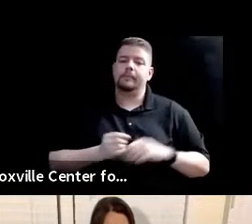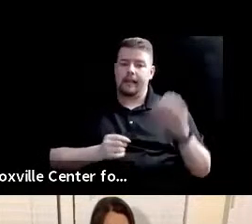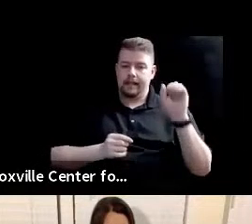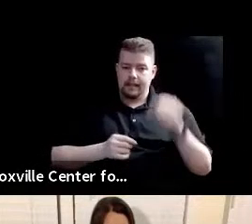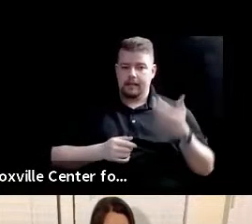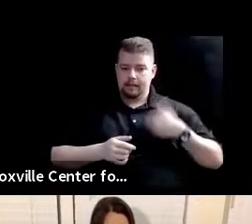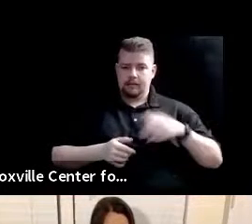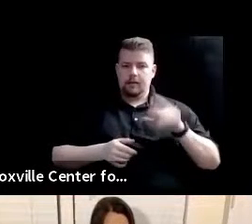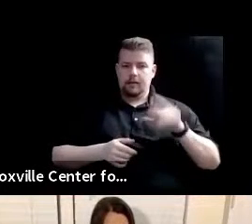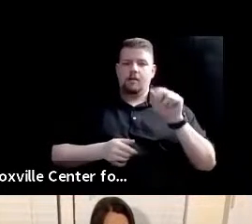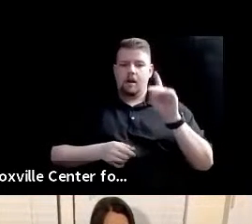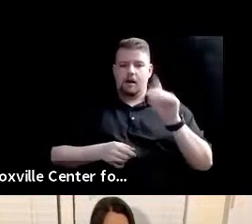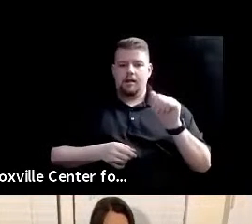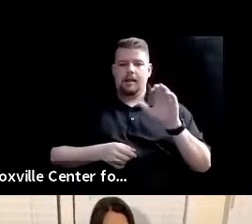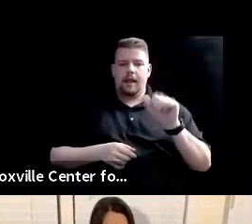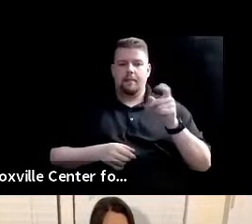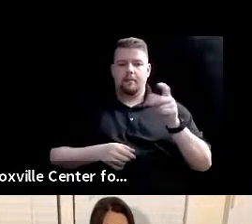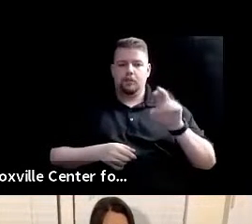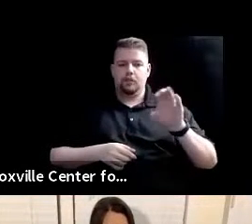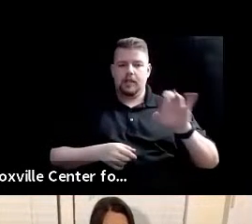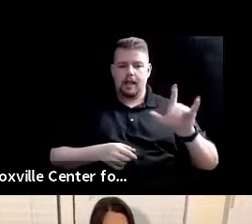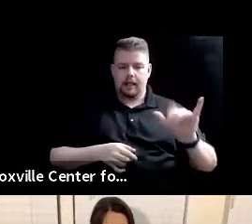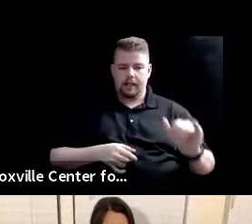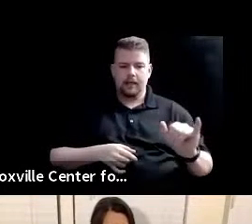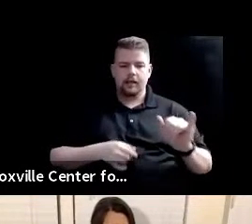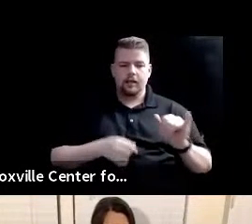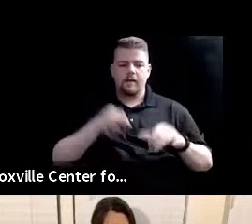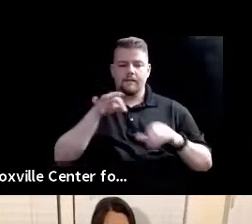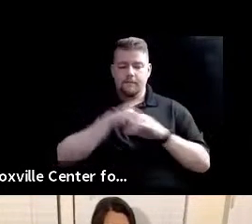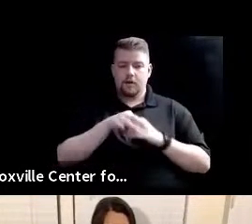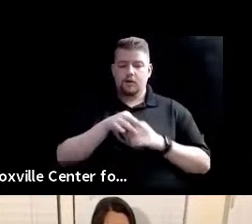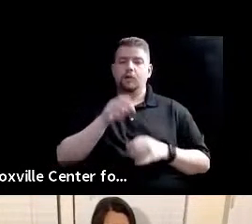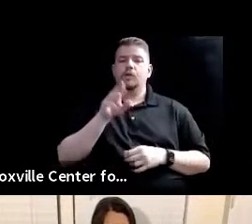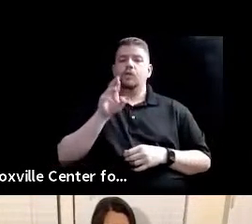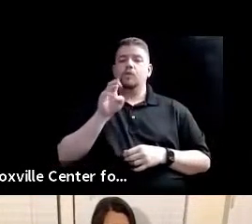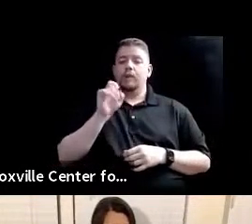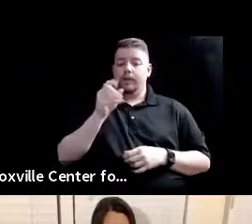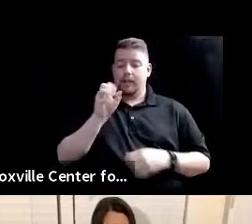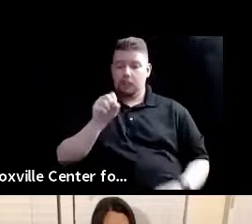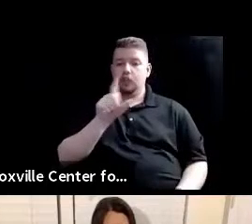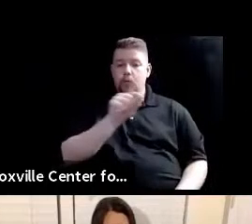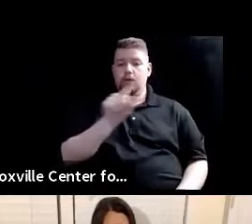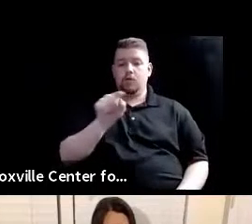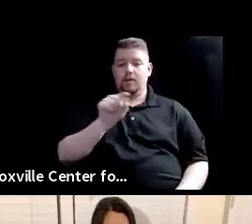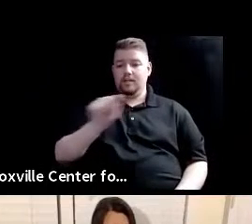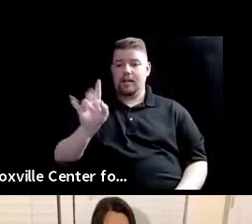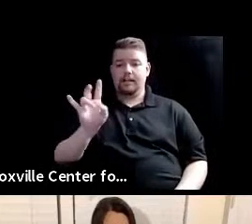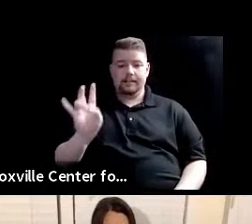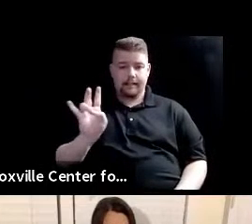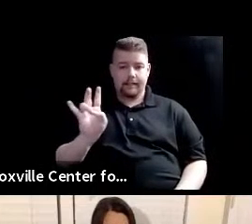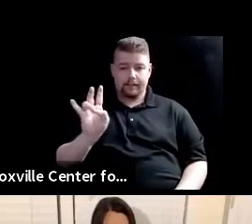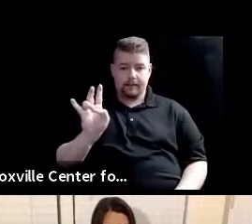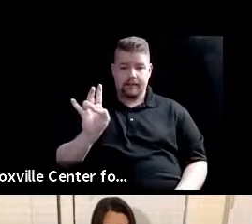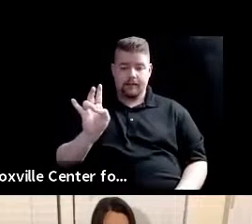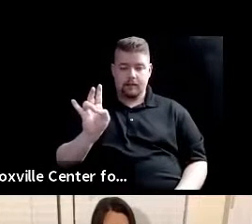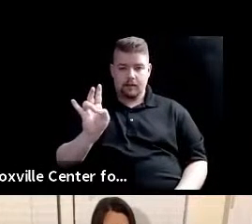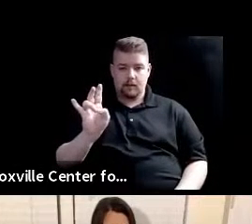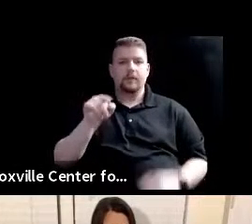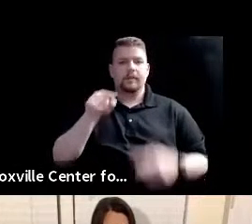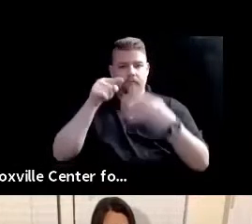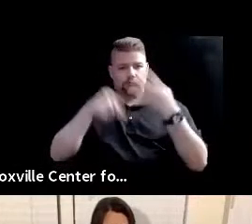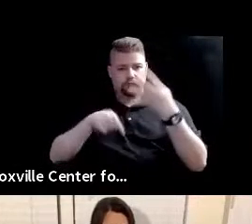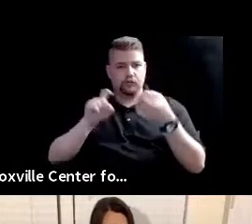Yes, this is Narda Capicelli, and we're voting on regulation 2020-7 with the